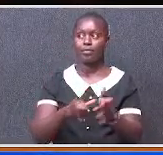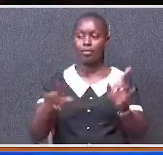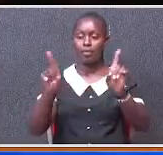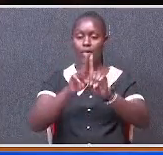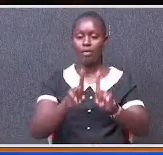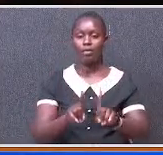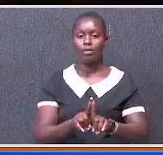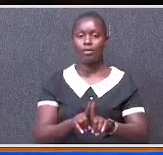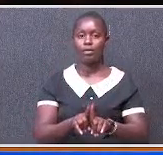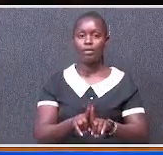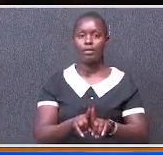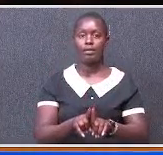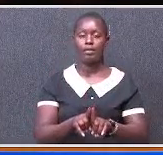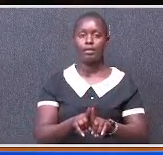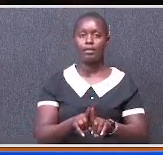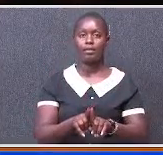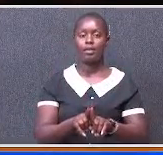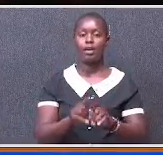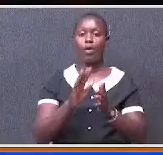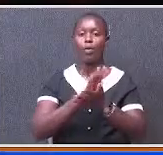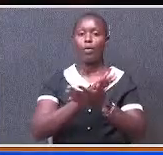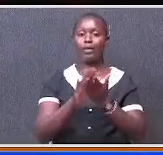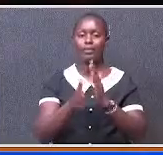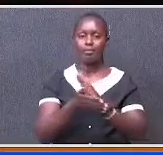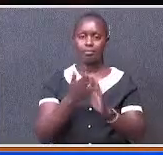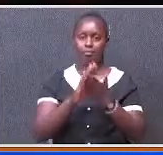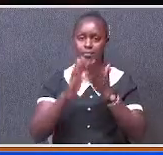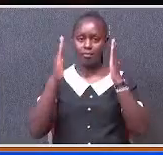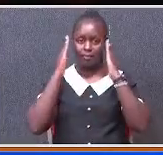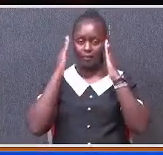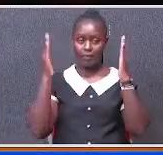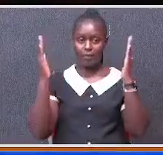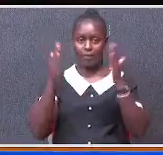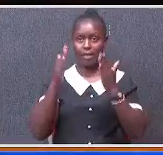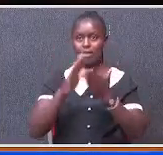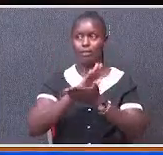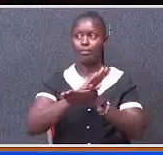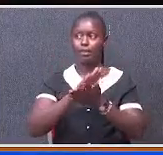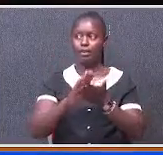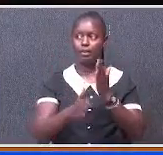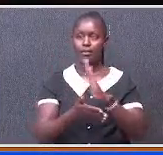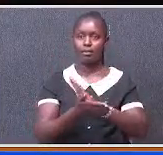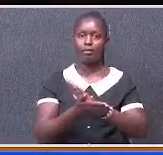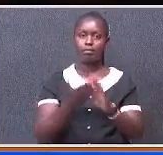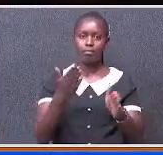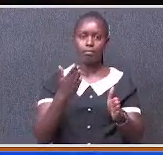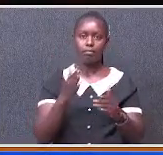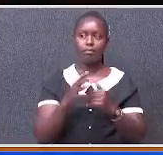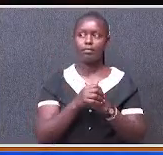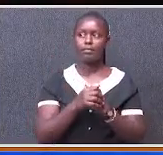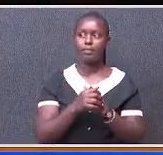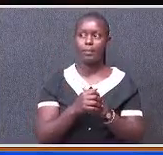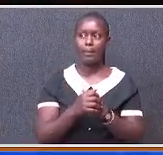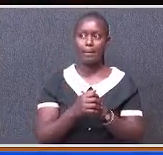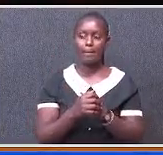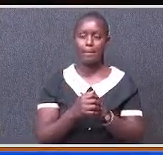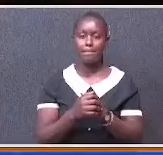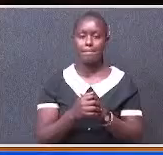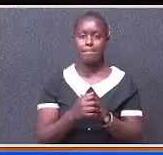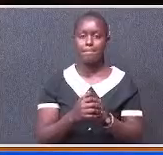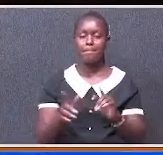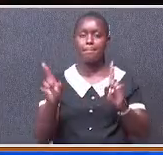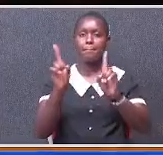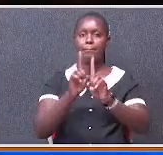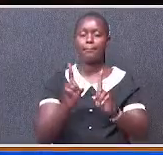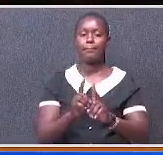Watu bila kujipendekeza, bila kuleza wakati ni sasa masio sasa ni sasa hivi,